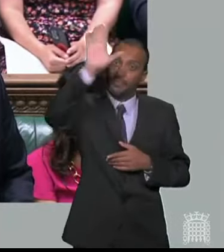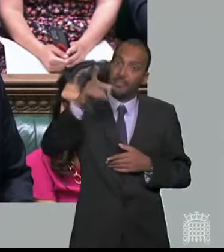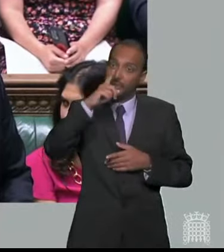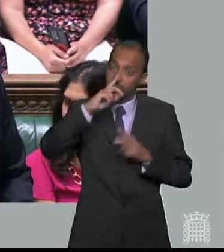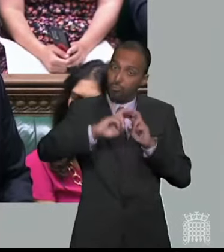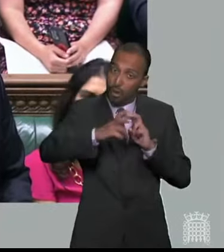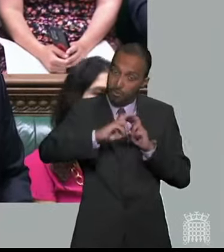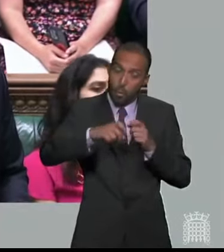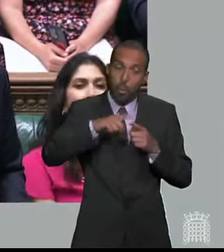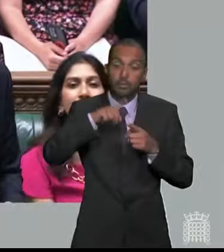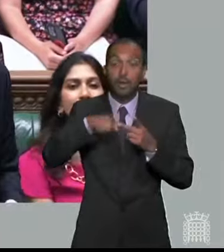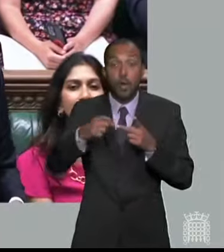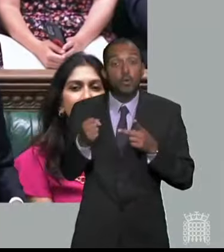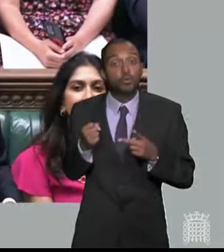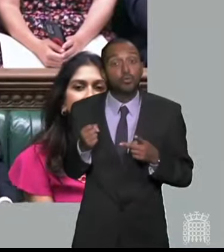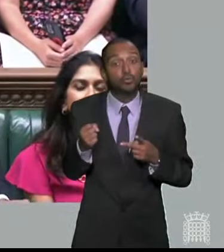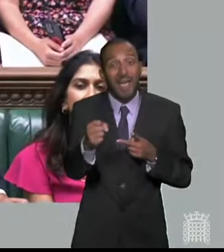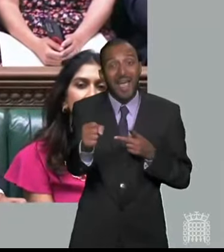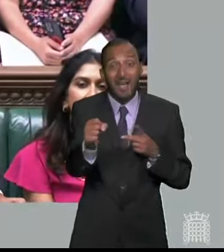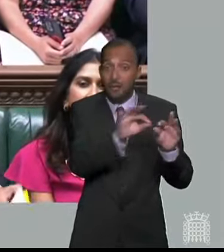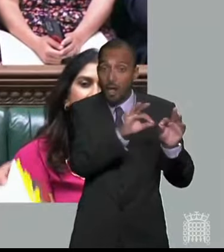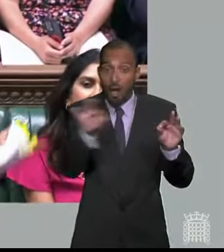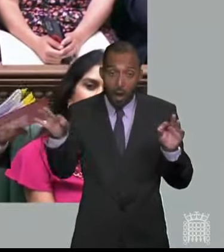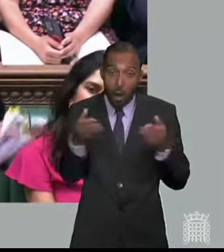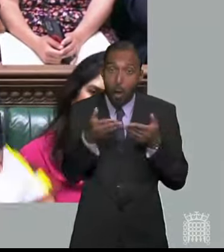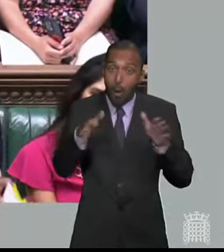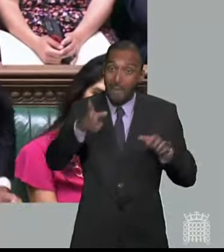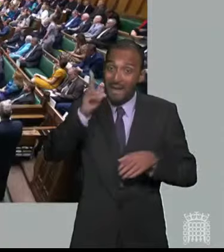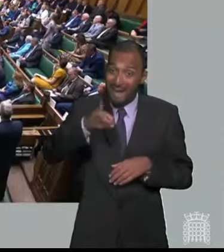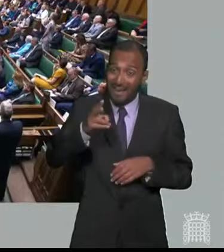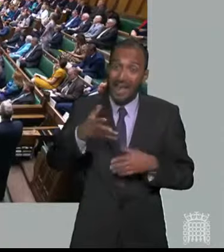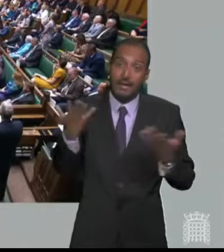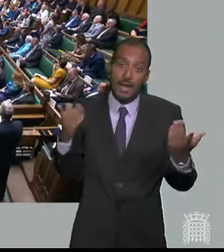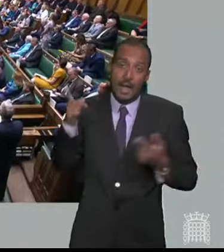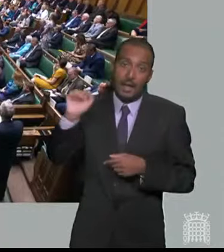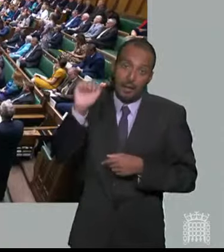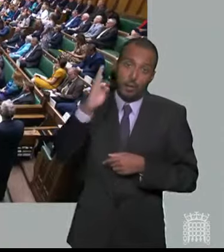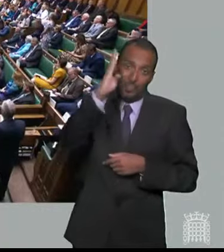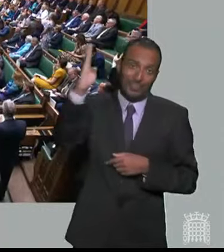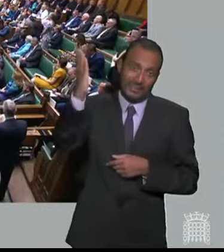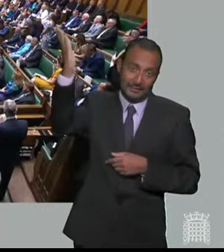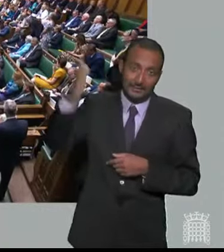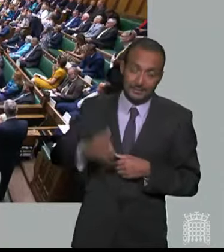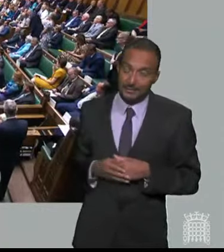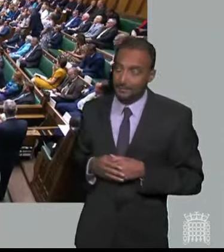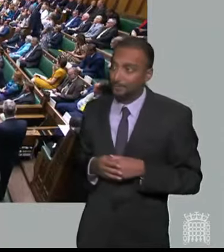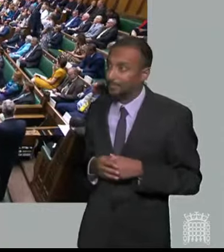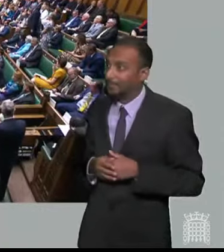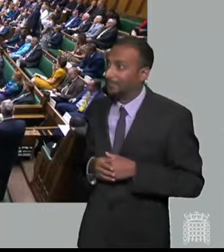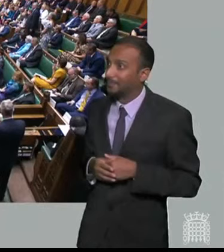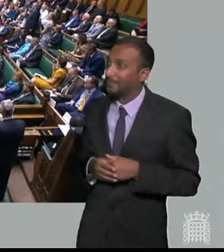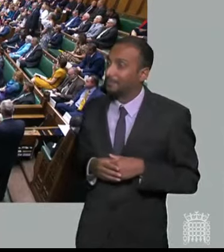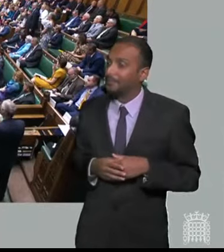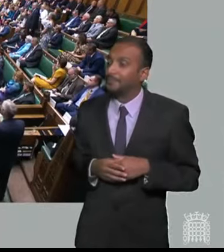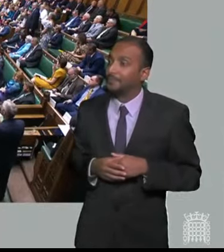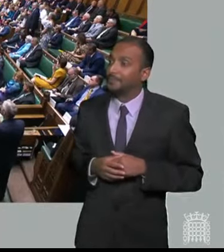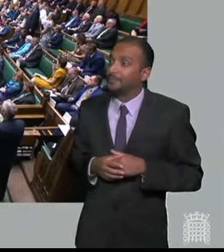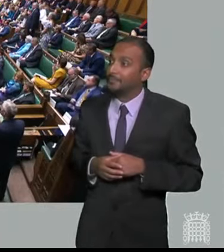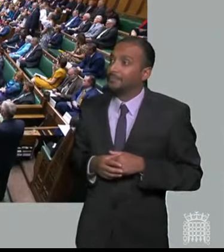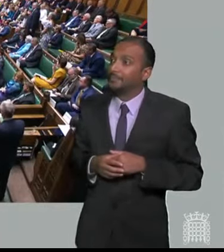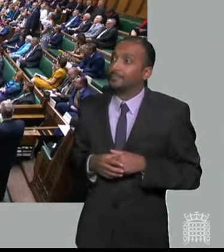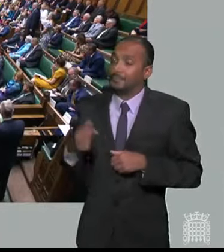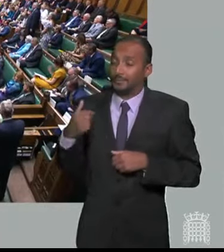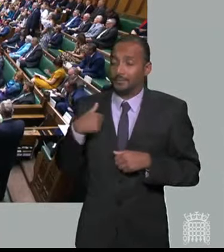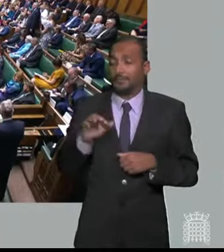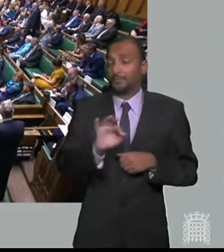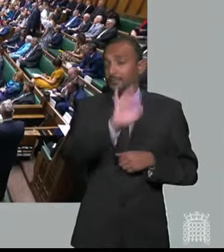lines, where was the first one we did? From Ashington to Blythe. Limrag. I have a cheerful question that I know my right honourable friend